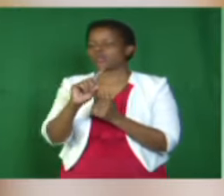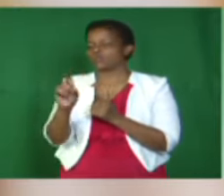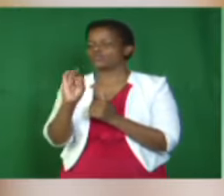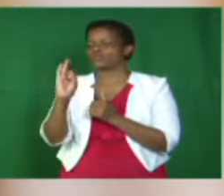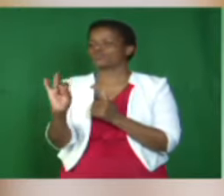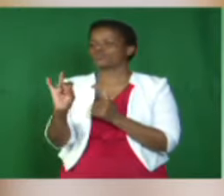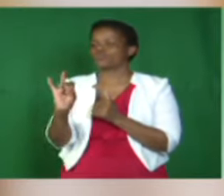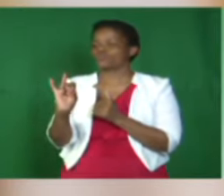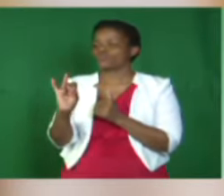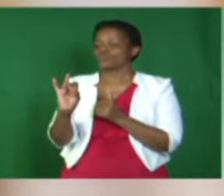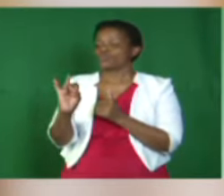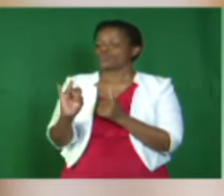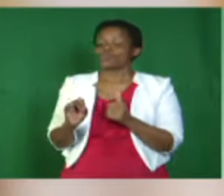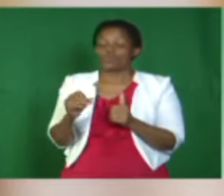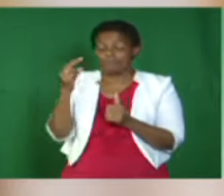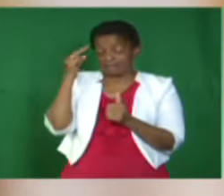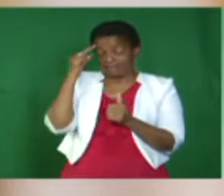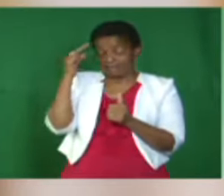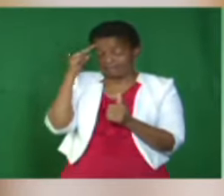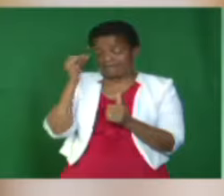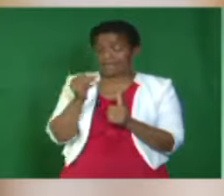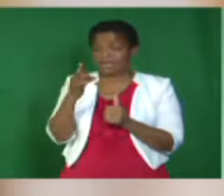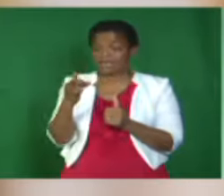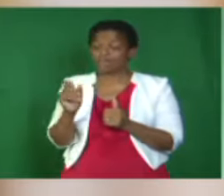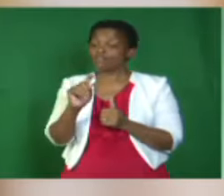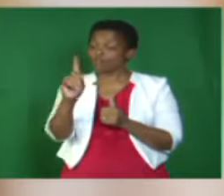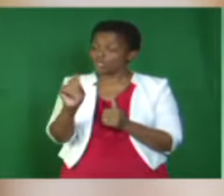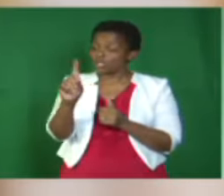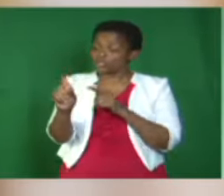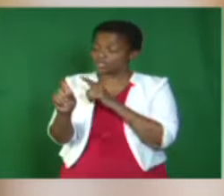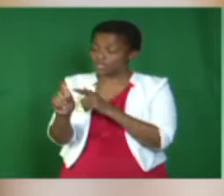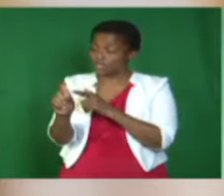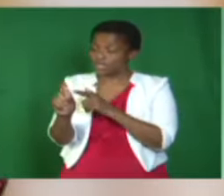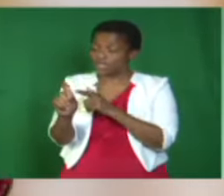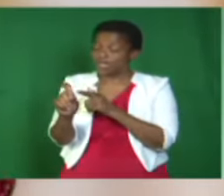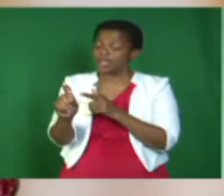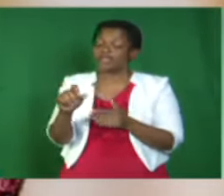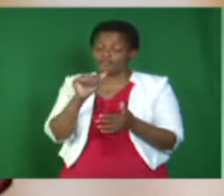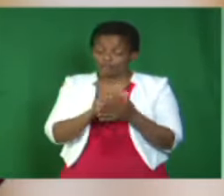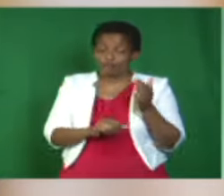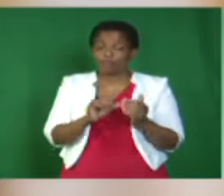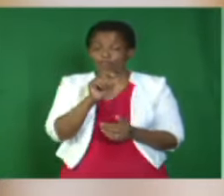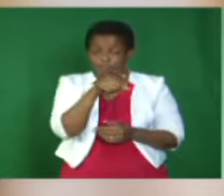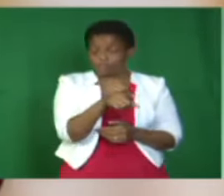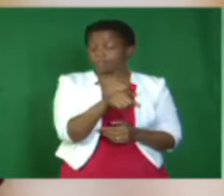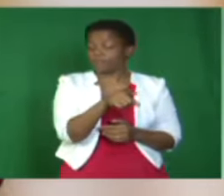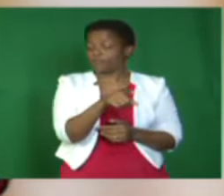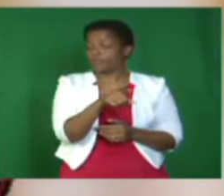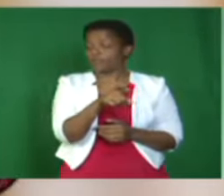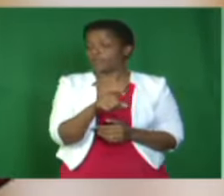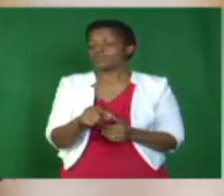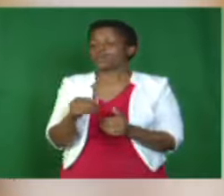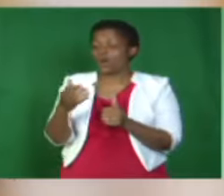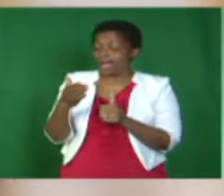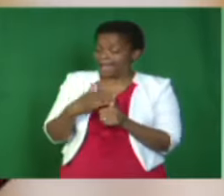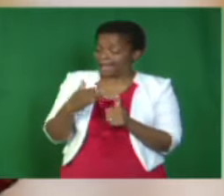question, it might be in an order that you are going to find a maybe answer 1 from this, but the second answer will follow. It will